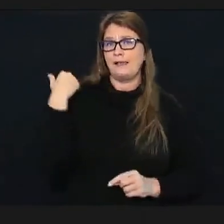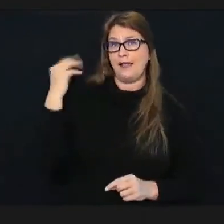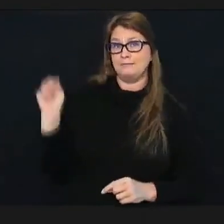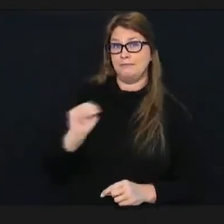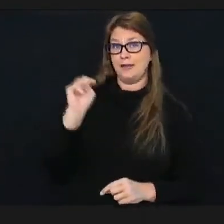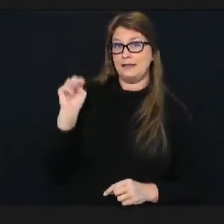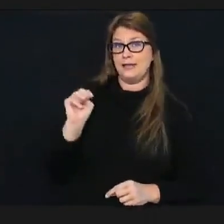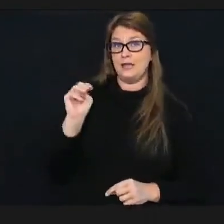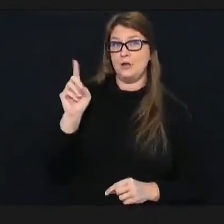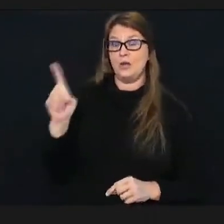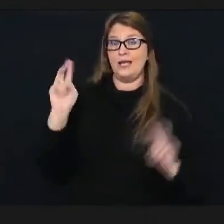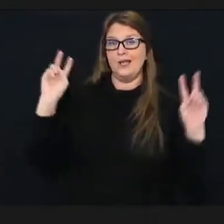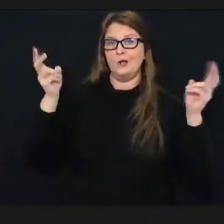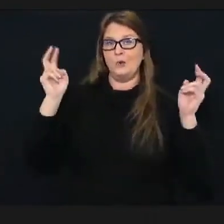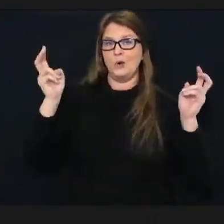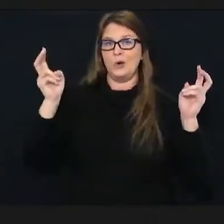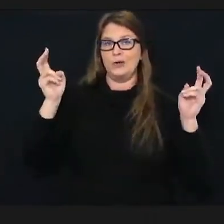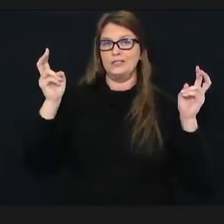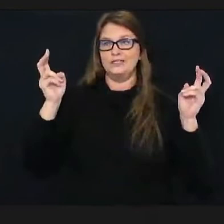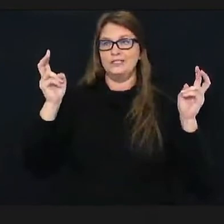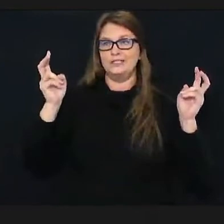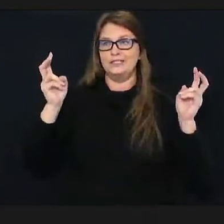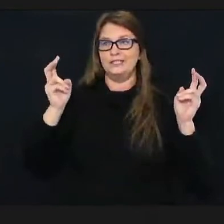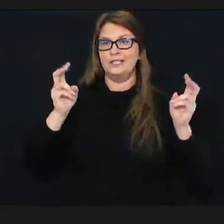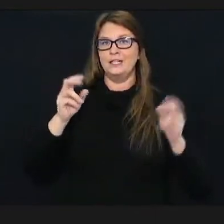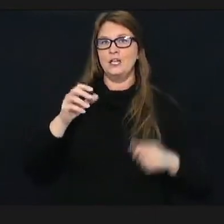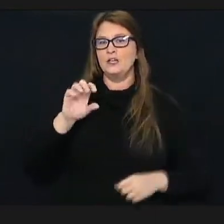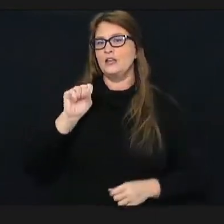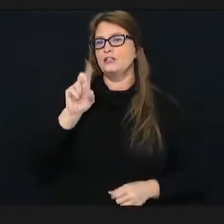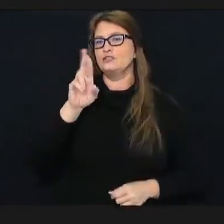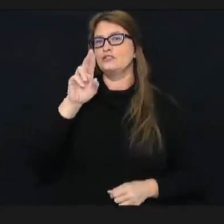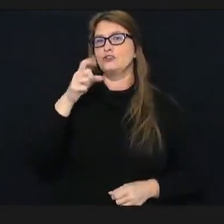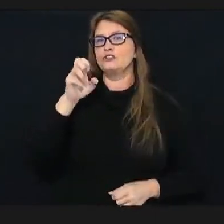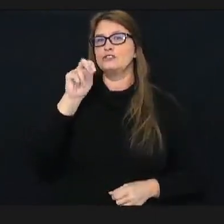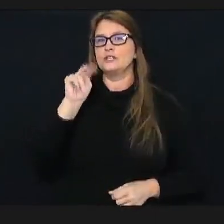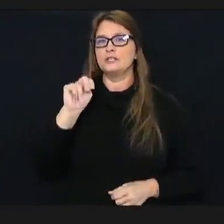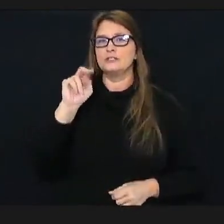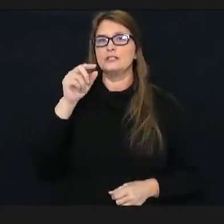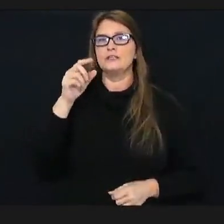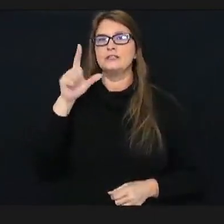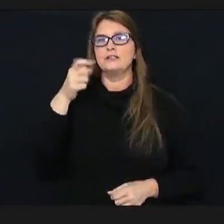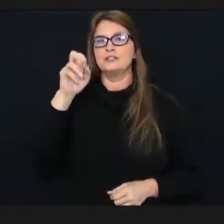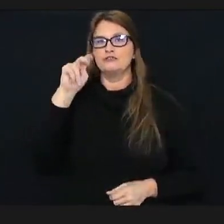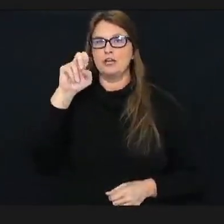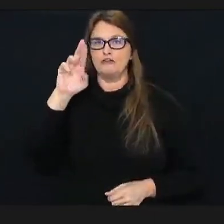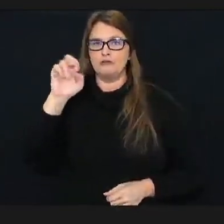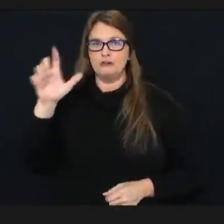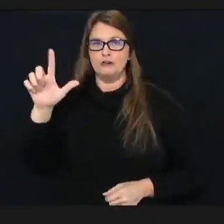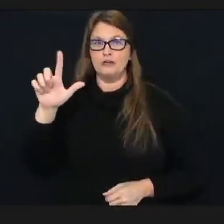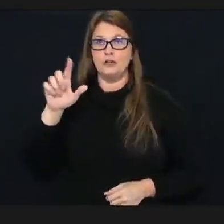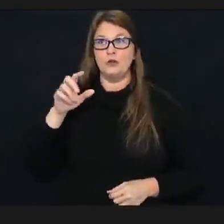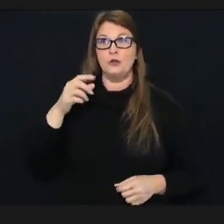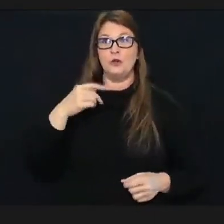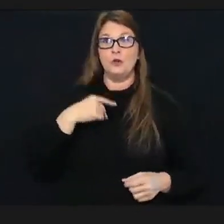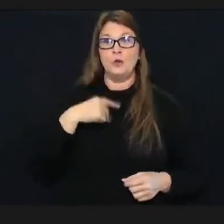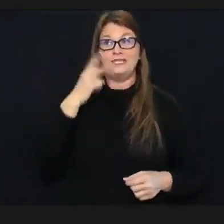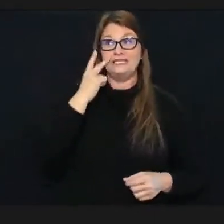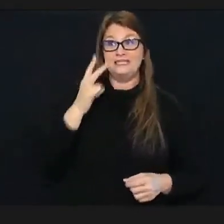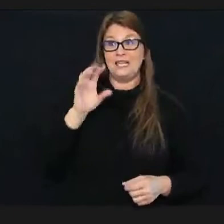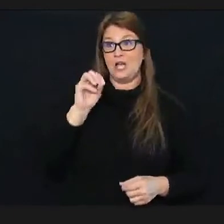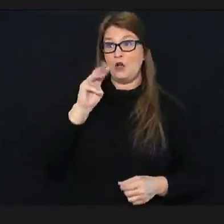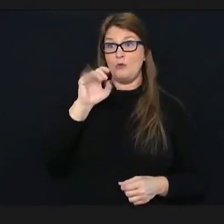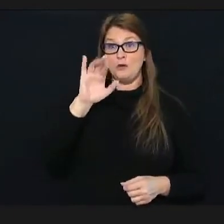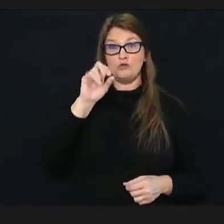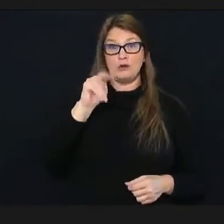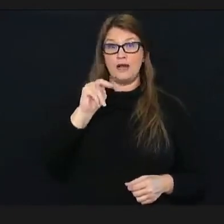when he quoted the former, I believe it was the Surgeon General, who talked about while the Omicron variant has been seen by many as less potent than